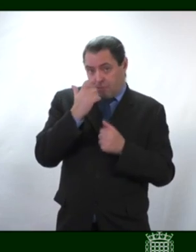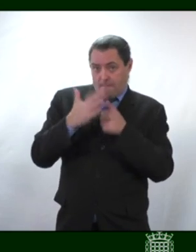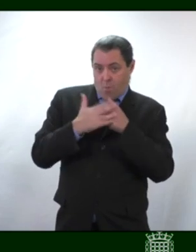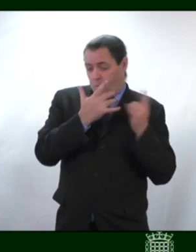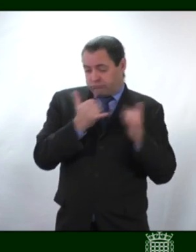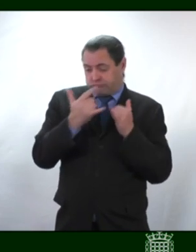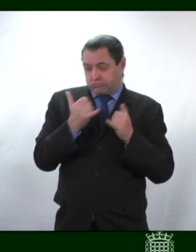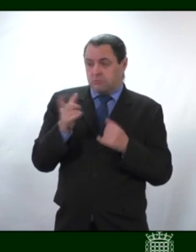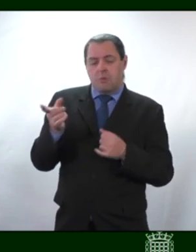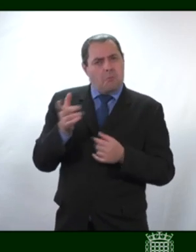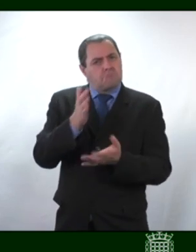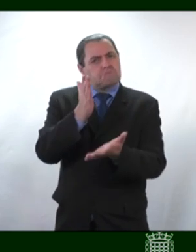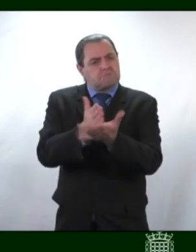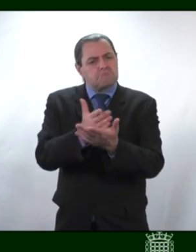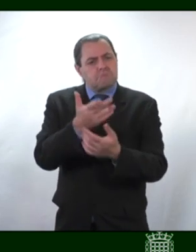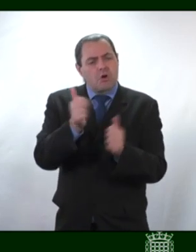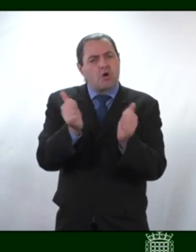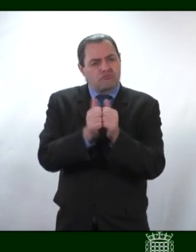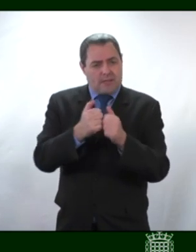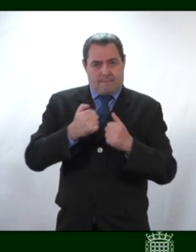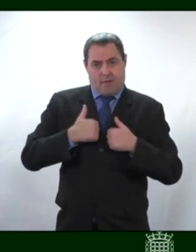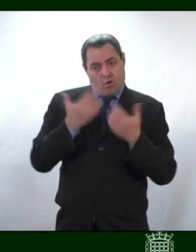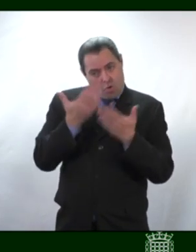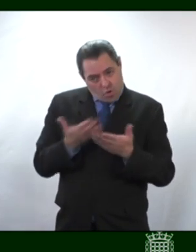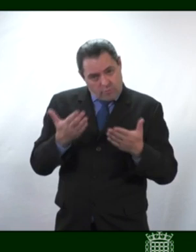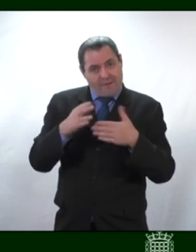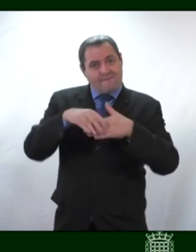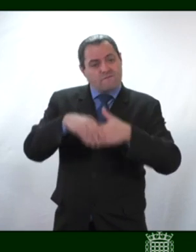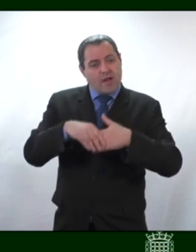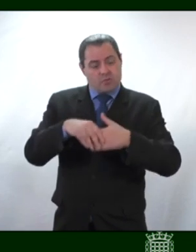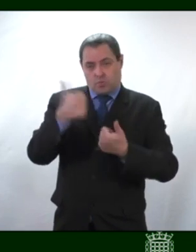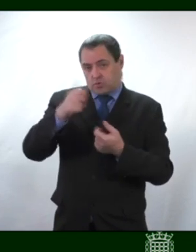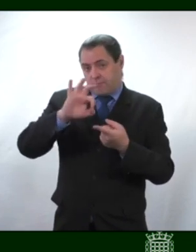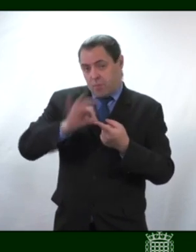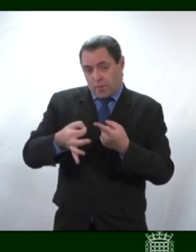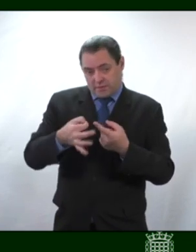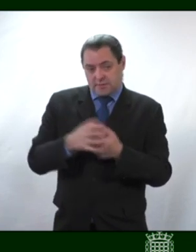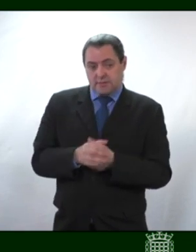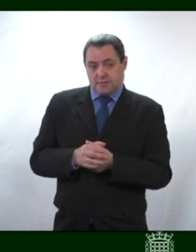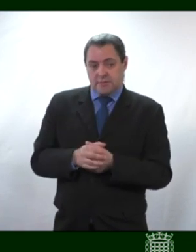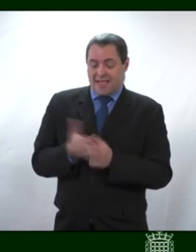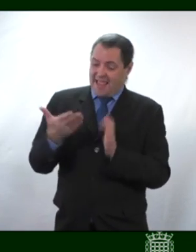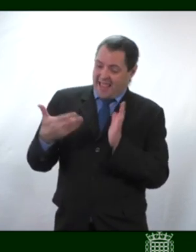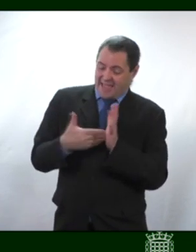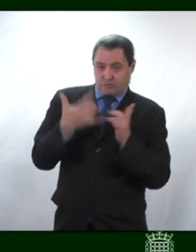Yes, 100%. I think my honourable friend makes a very good point that the extra